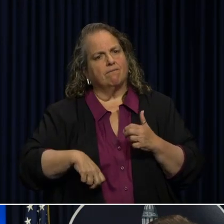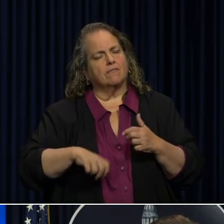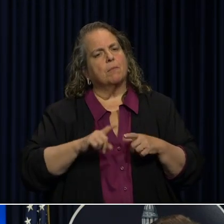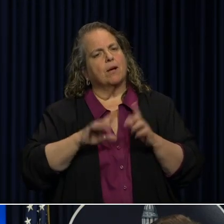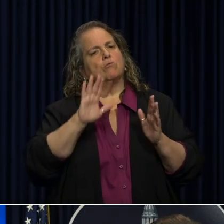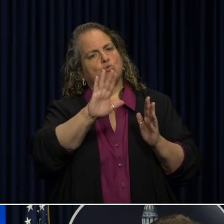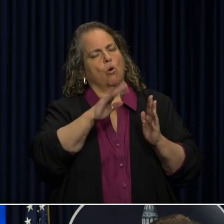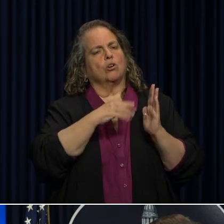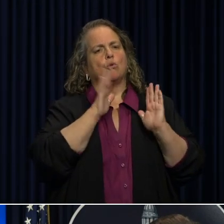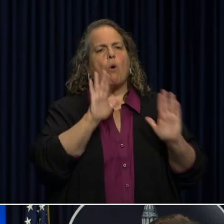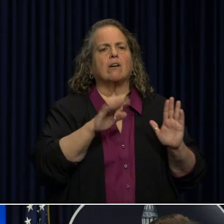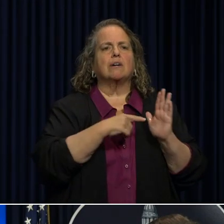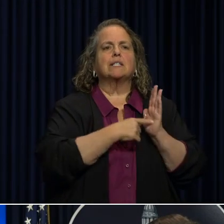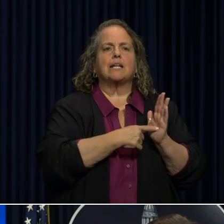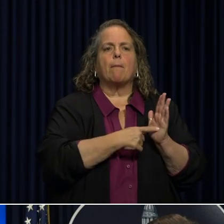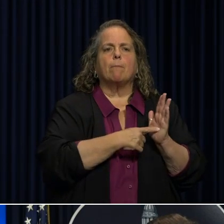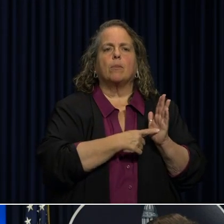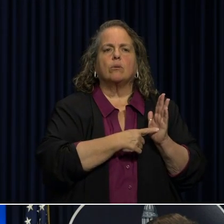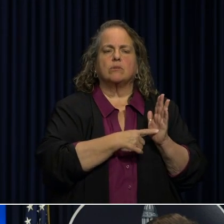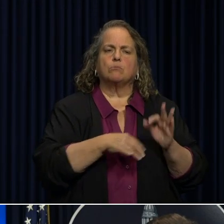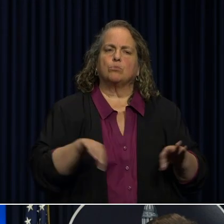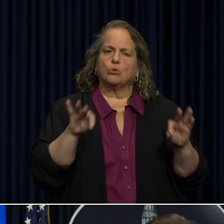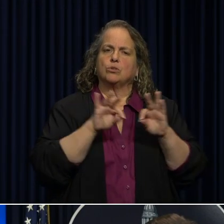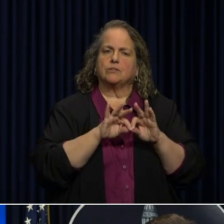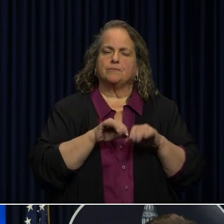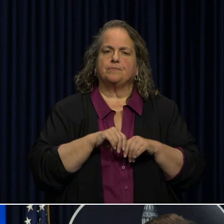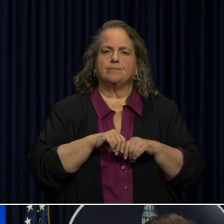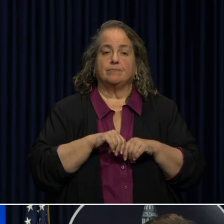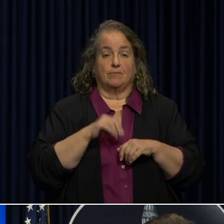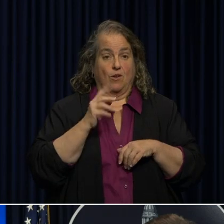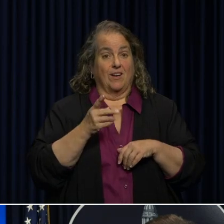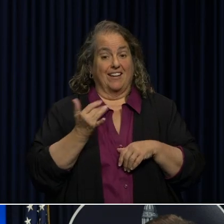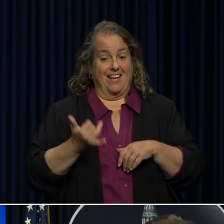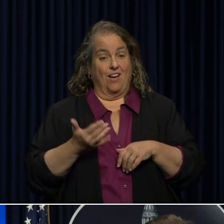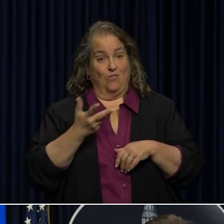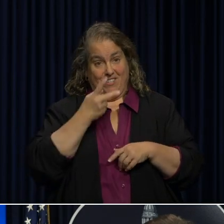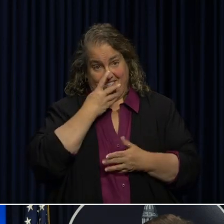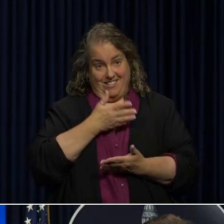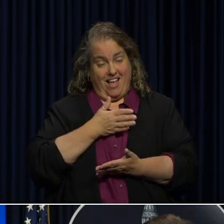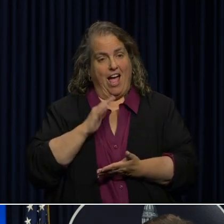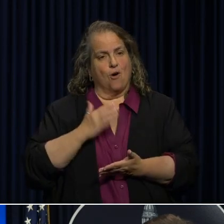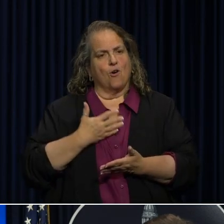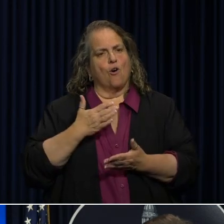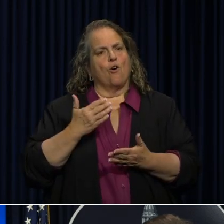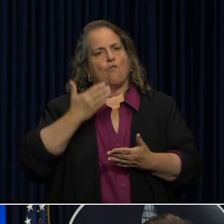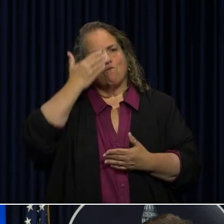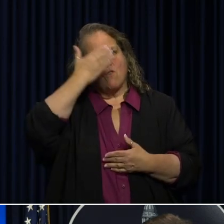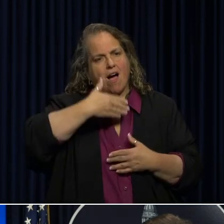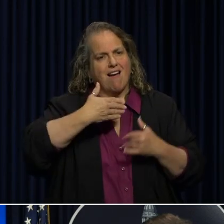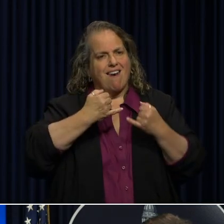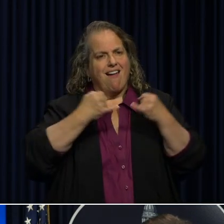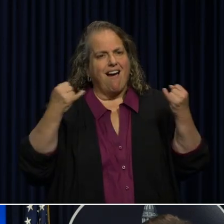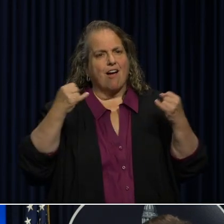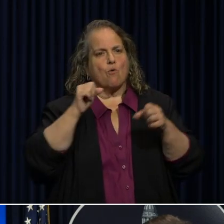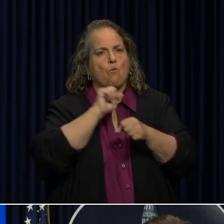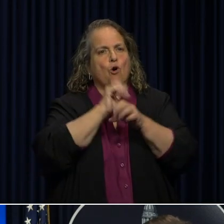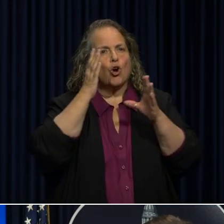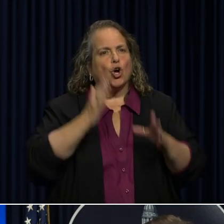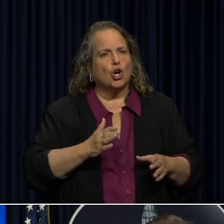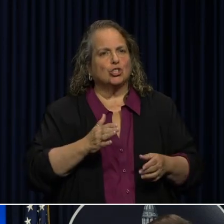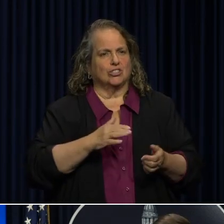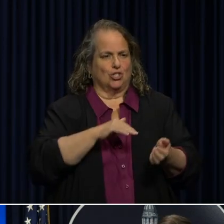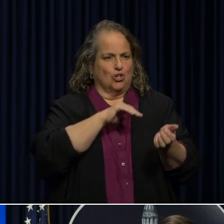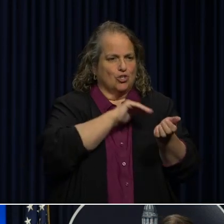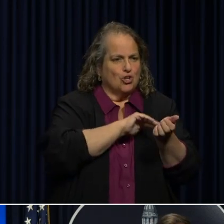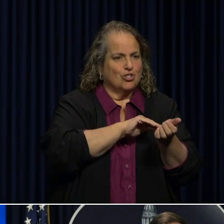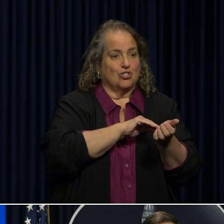All right. I love this. Our frontline workers talking a little bit about what makes somebody a hero. And